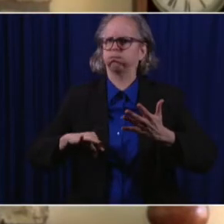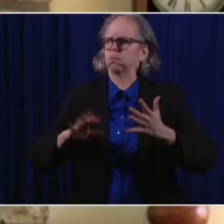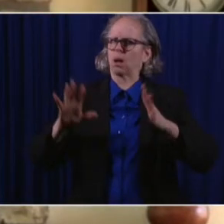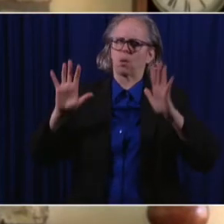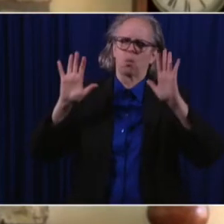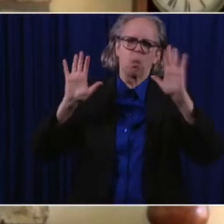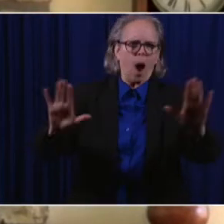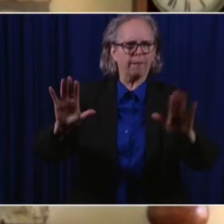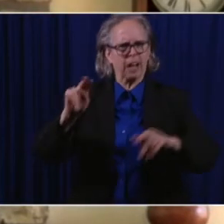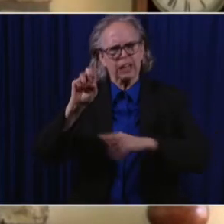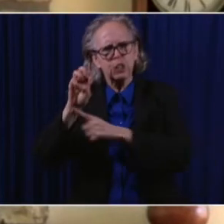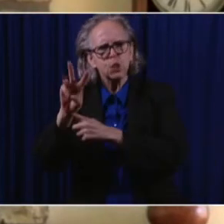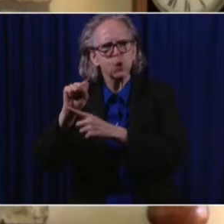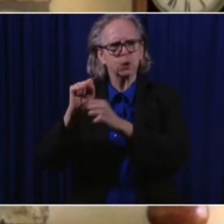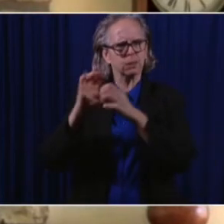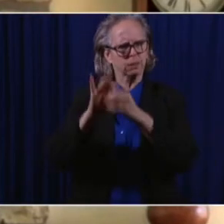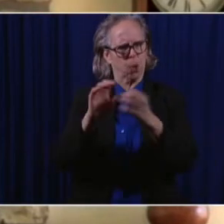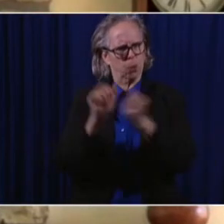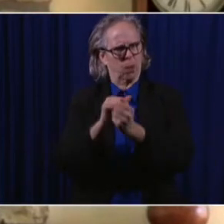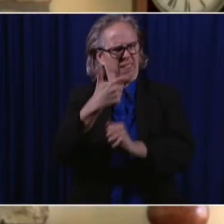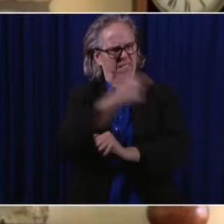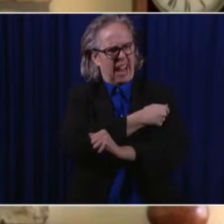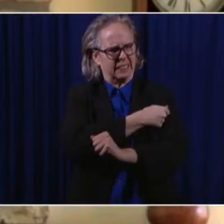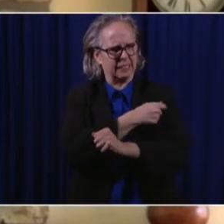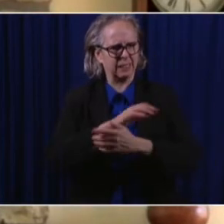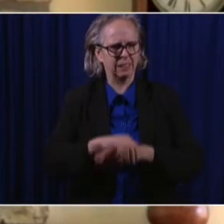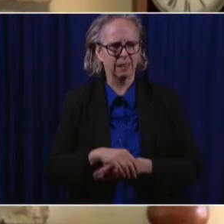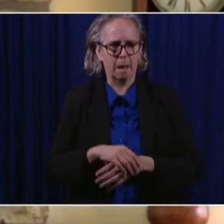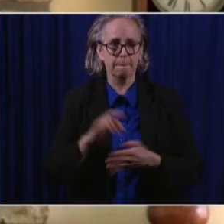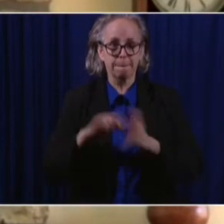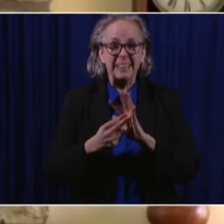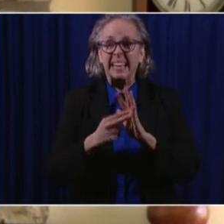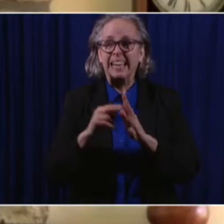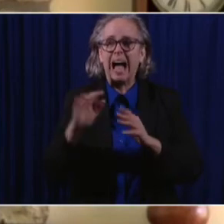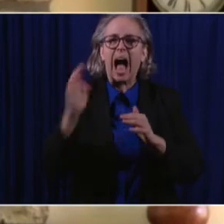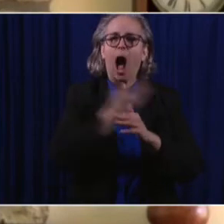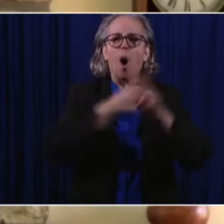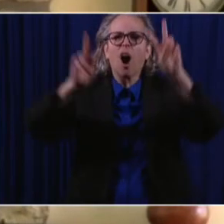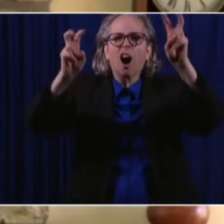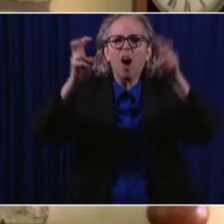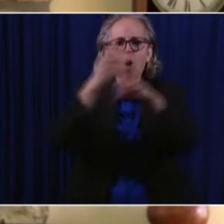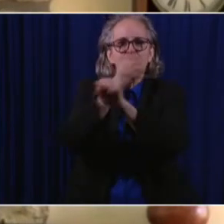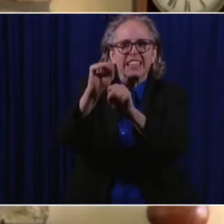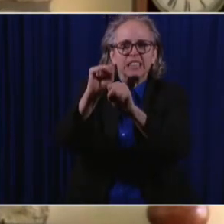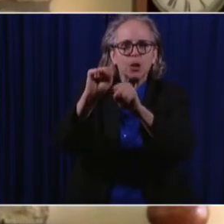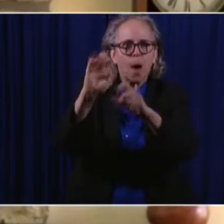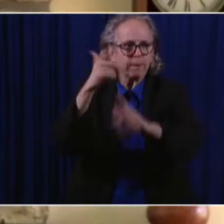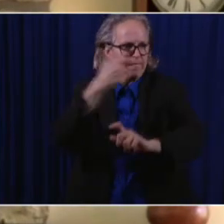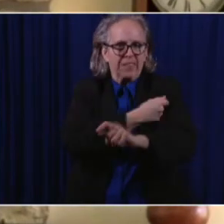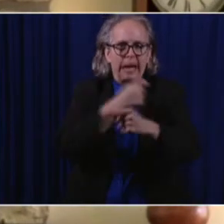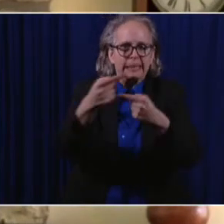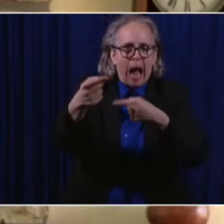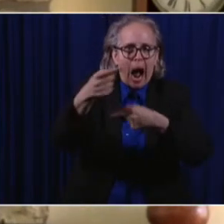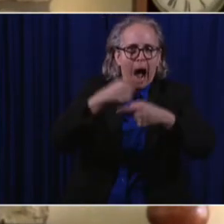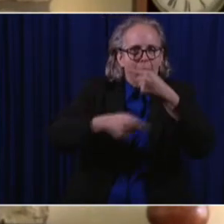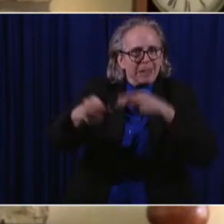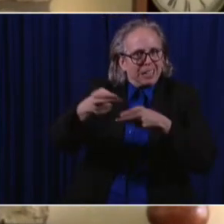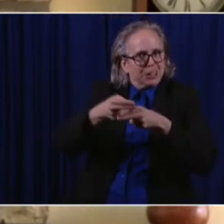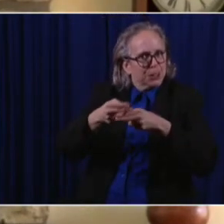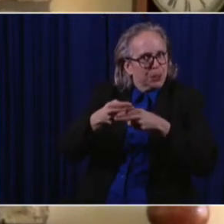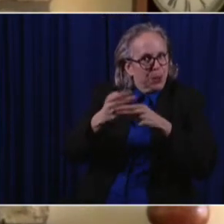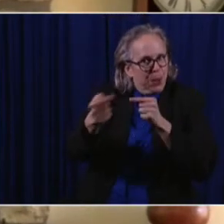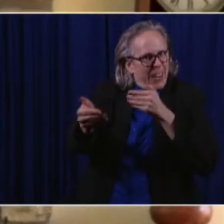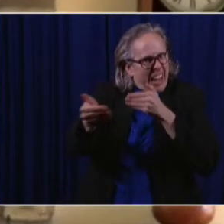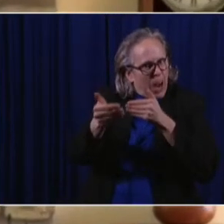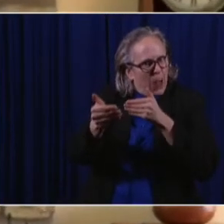The rescue is on the way, and we're very excited about that. Let's go to our cases for today. Today